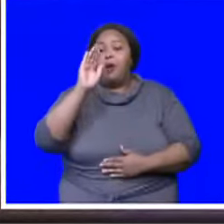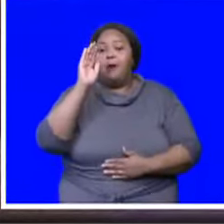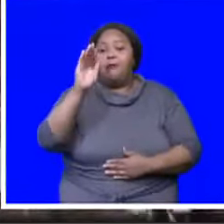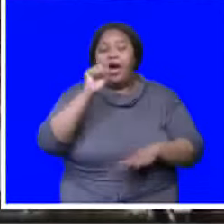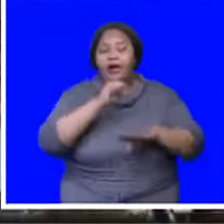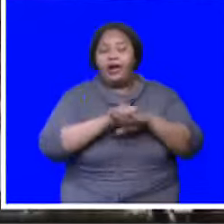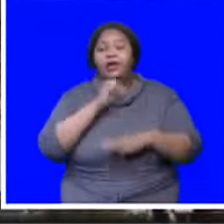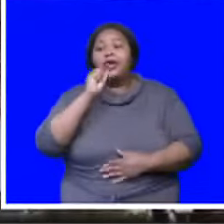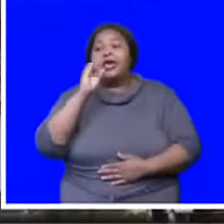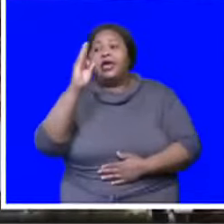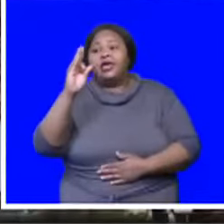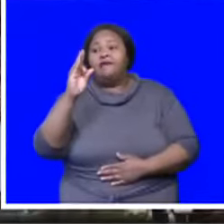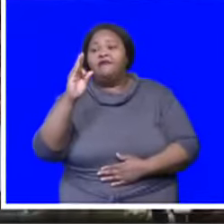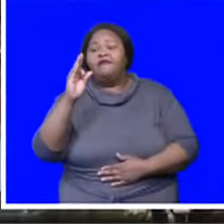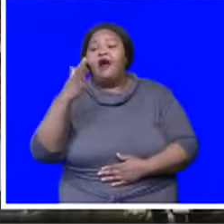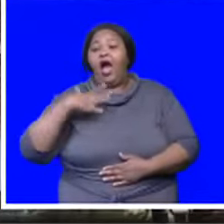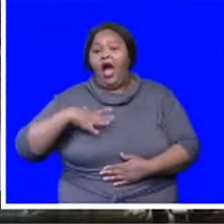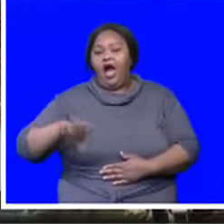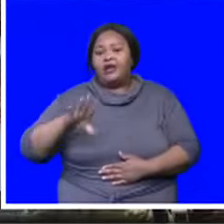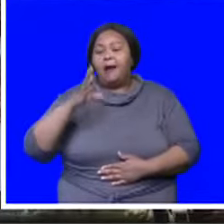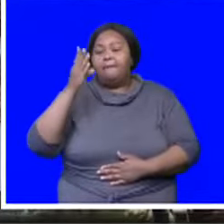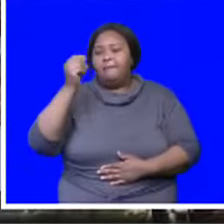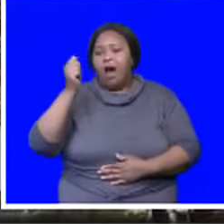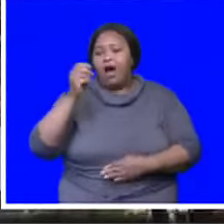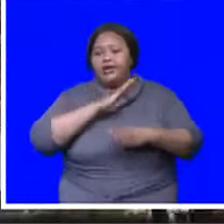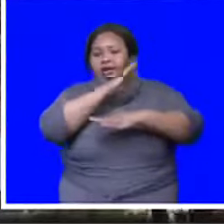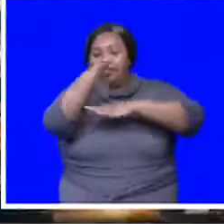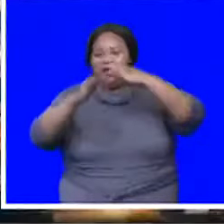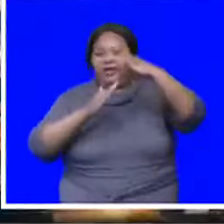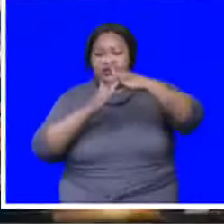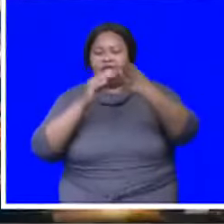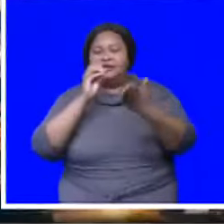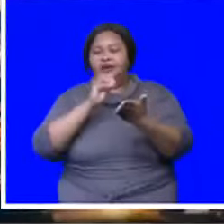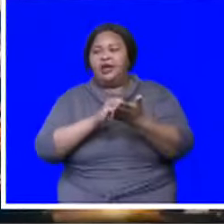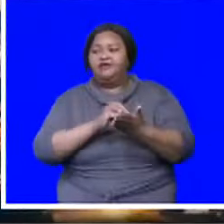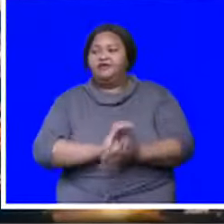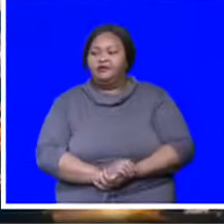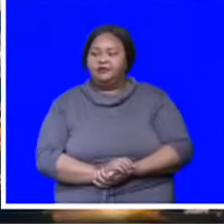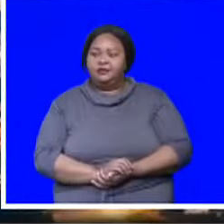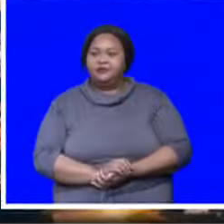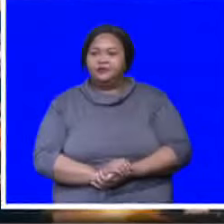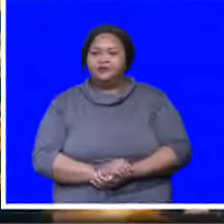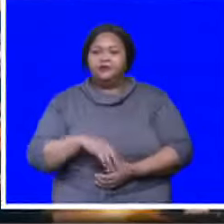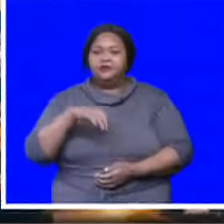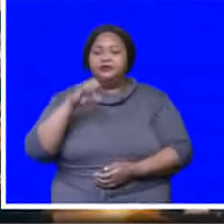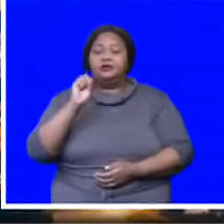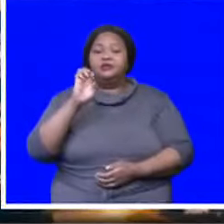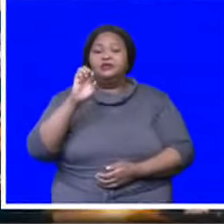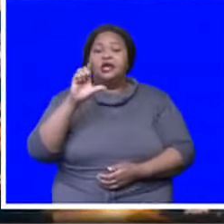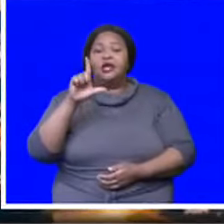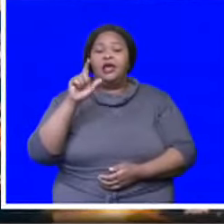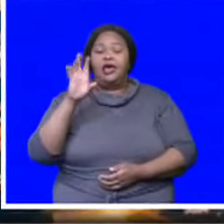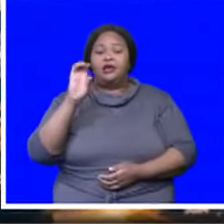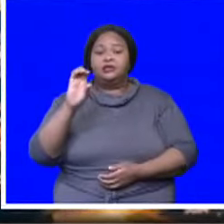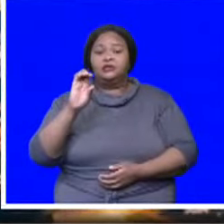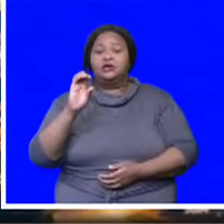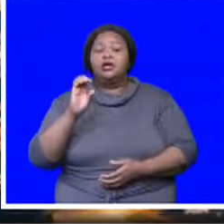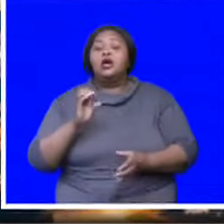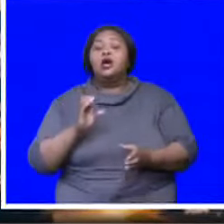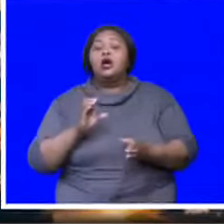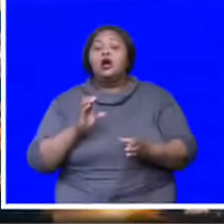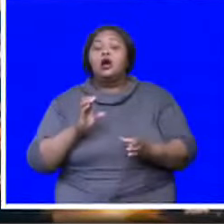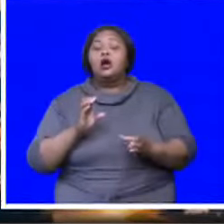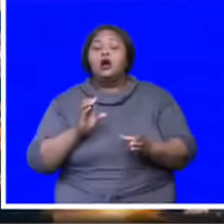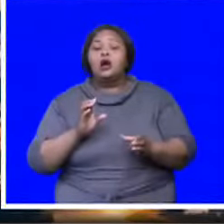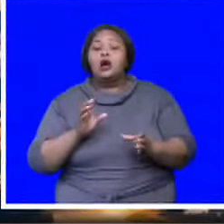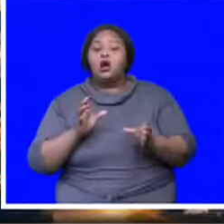TV News, Nelson Dlangamandla with Mbongwa Dube Mbabane. Select Management Services has donated about